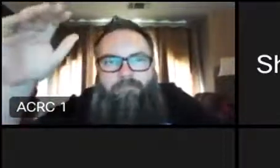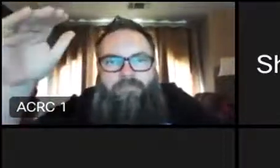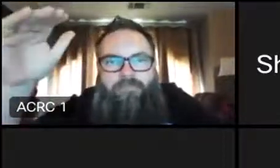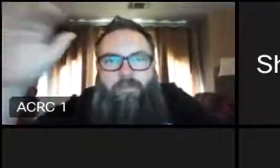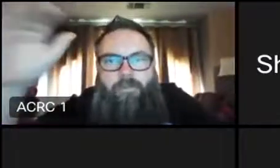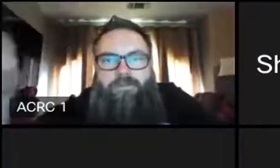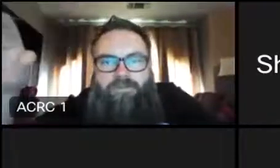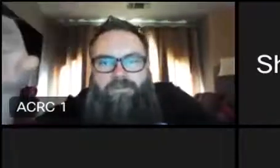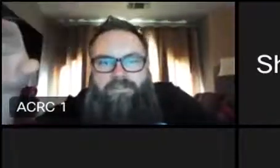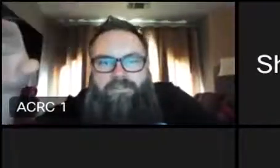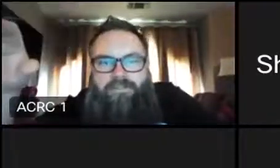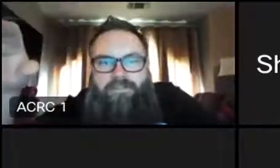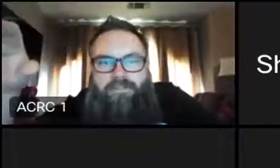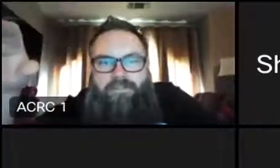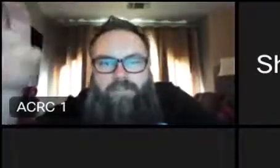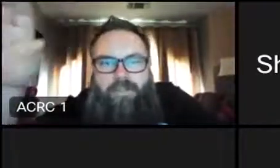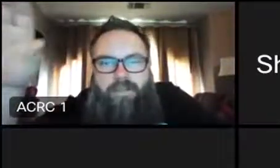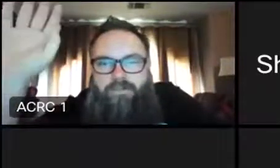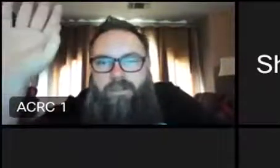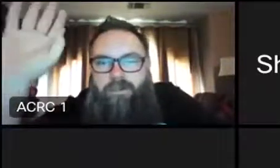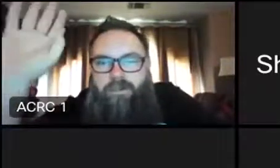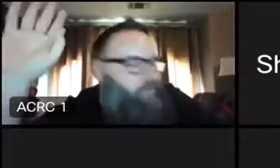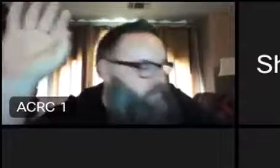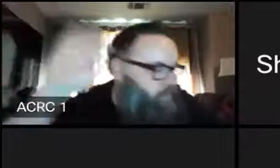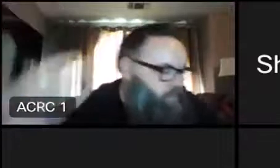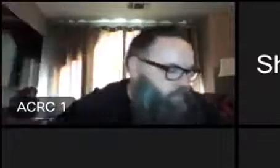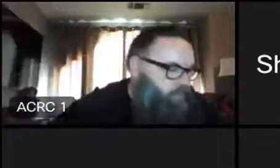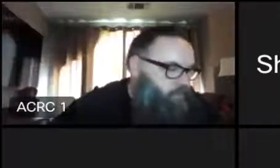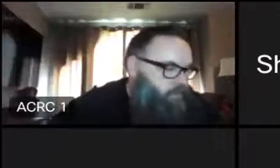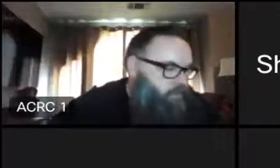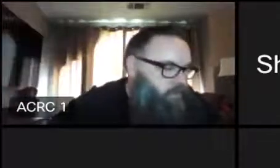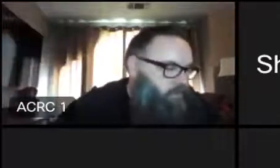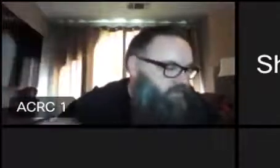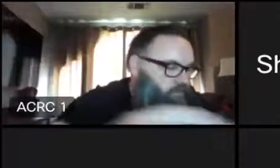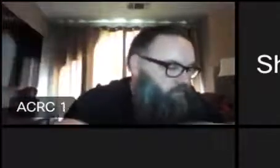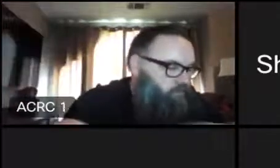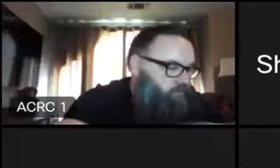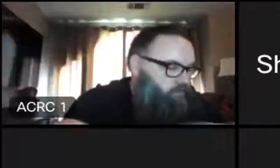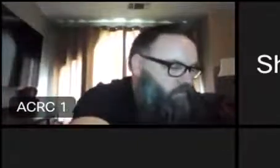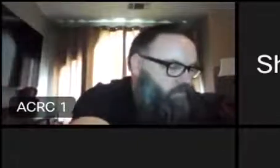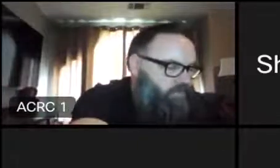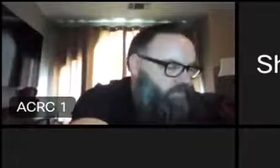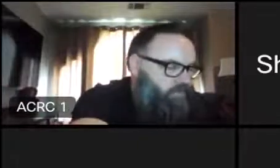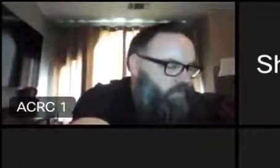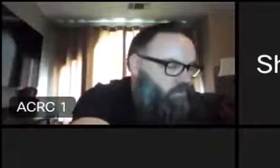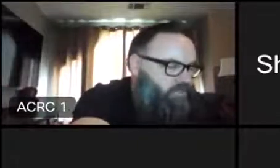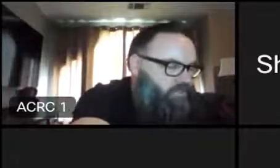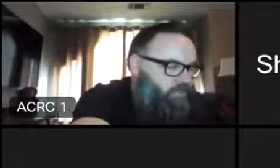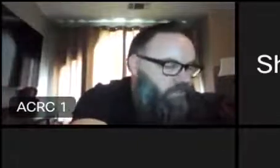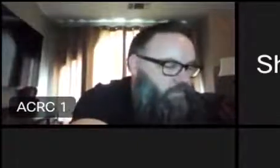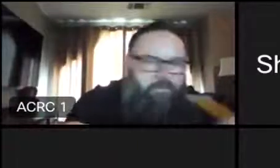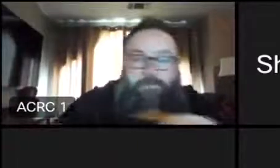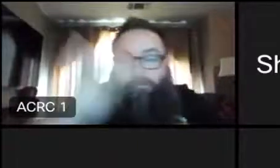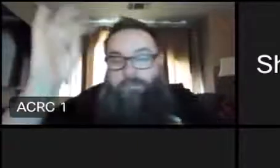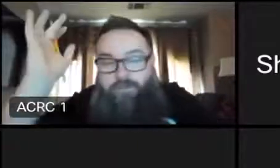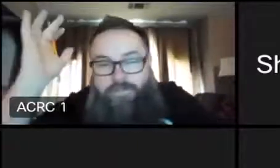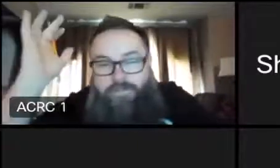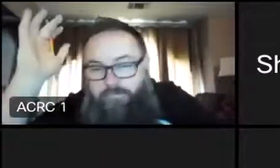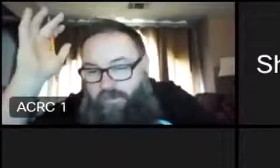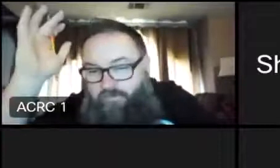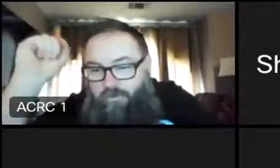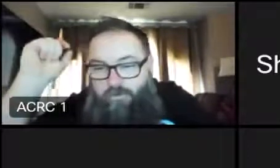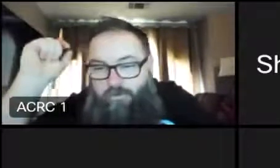now with TDS after this most recent budget. So again, I think that'll be helpful for us as we, you know, move forward